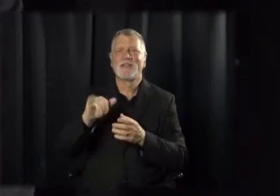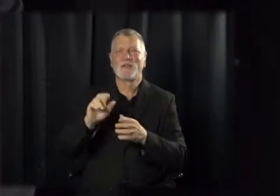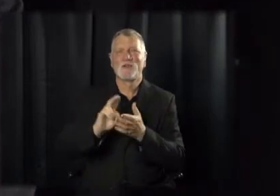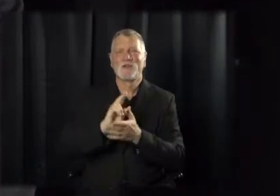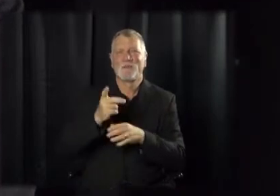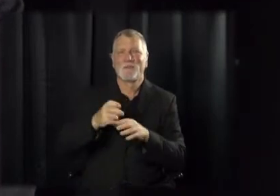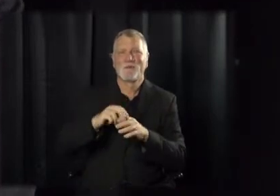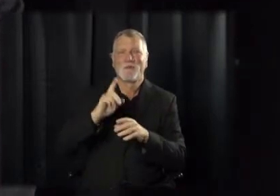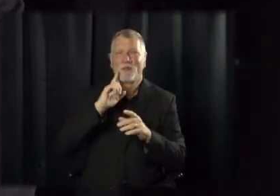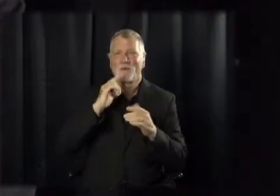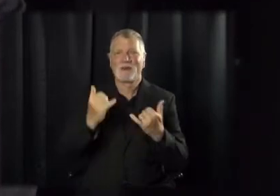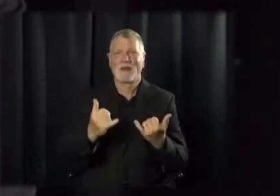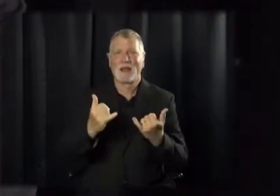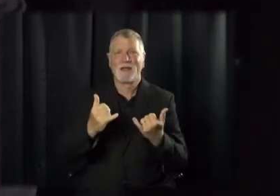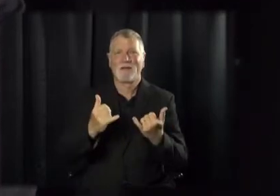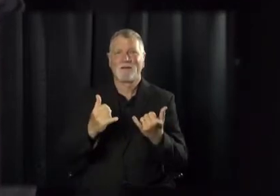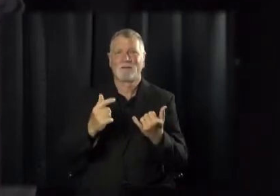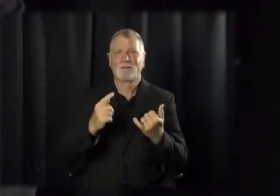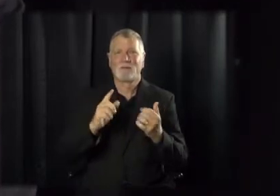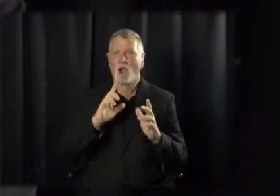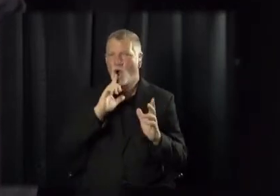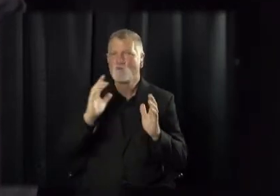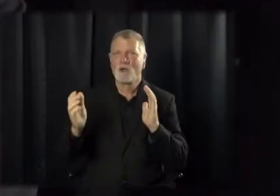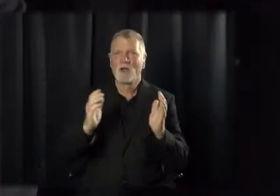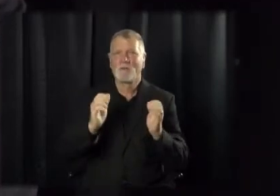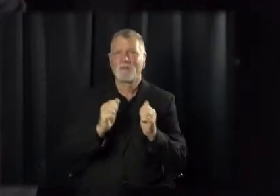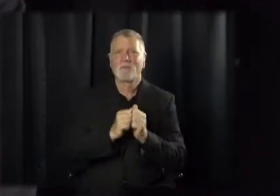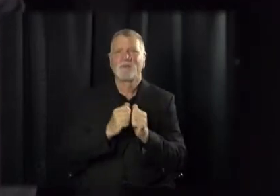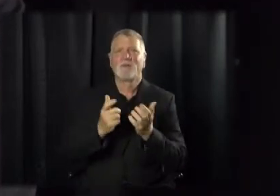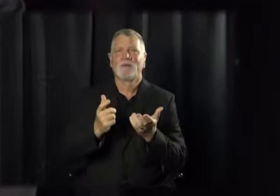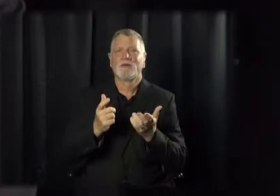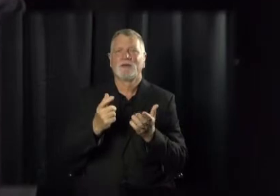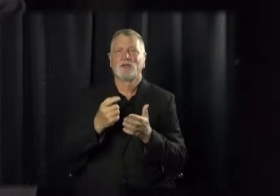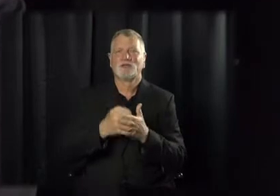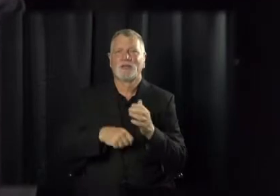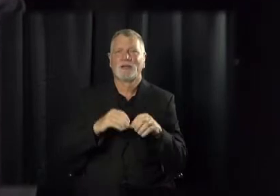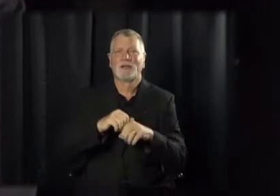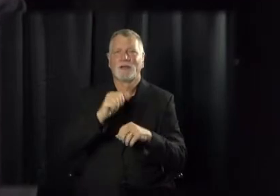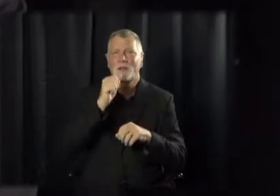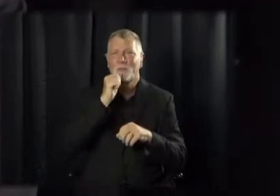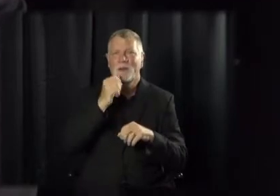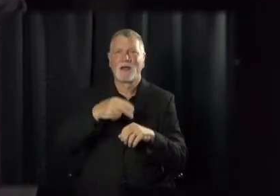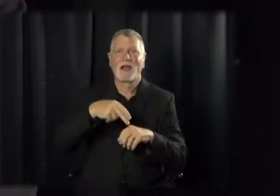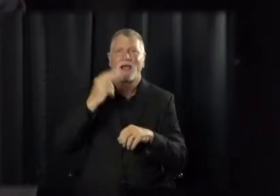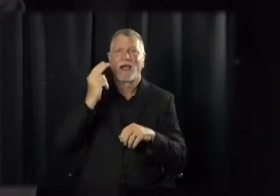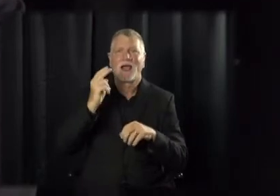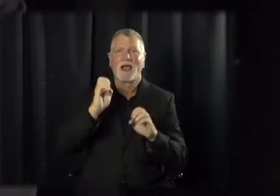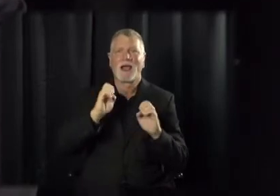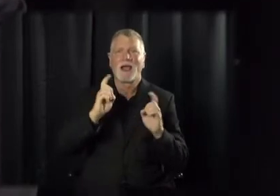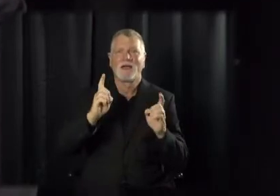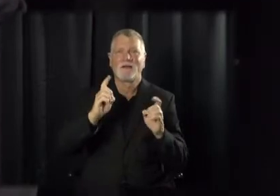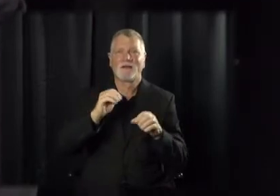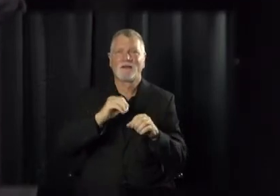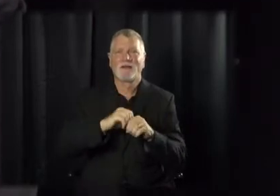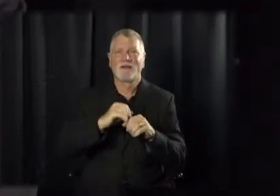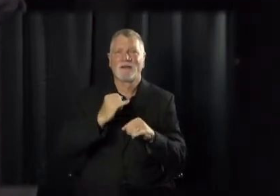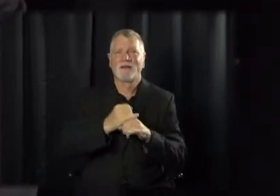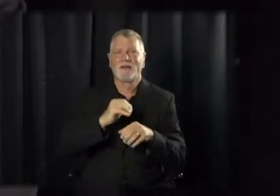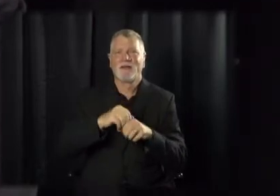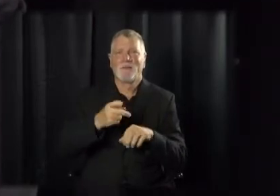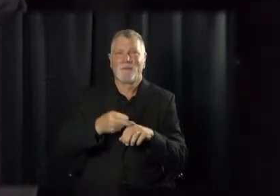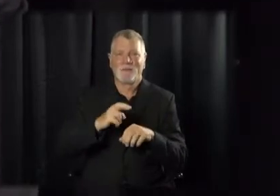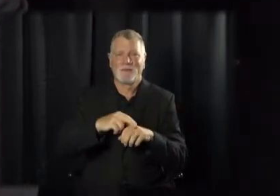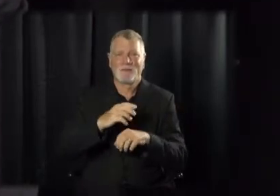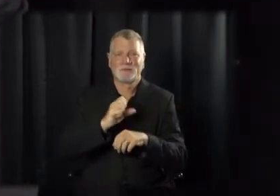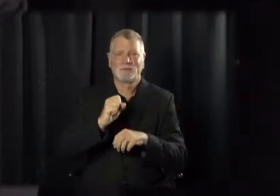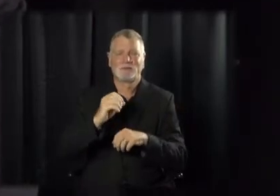Puerto Rico is currently charging are comparable to those charged by private higher education institutions in Puerto